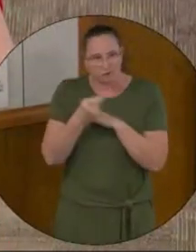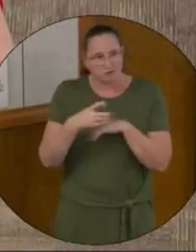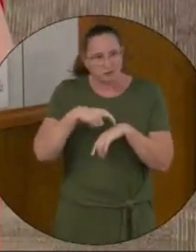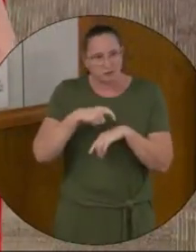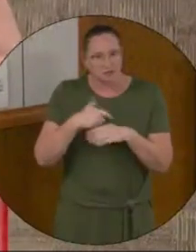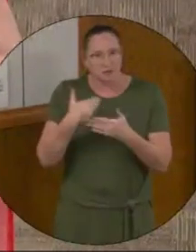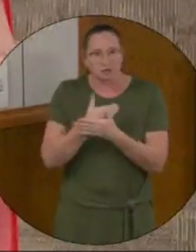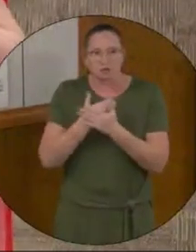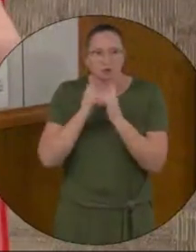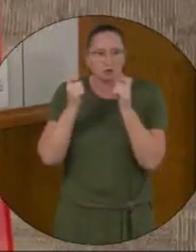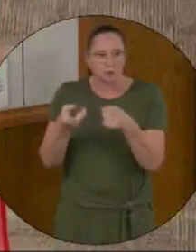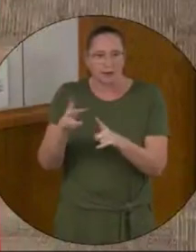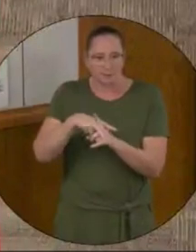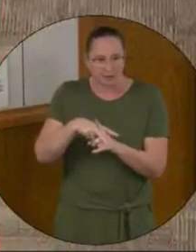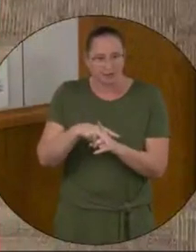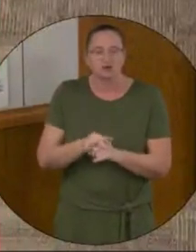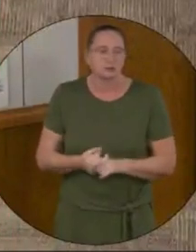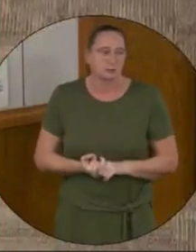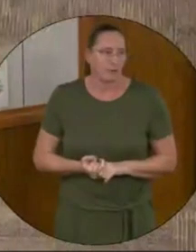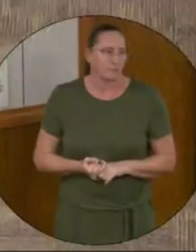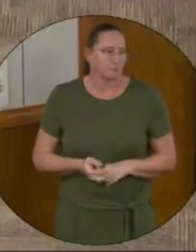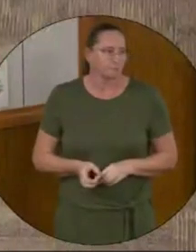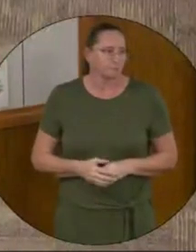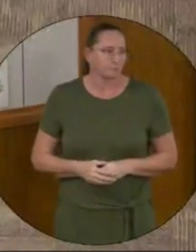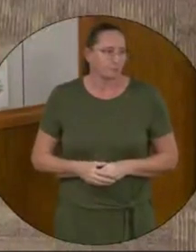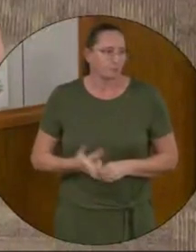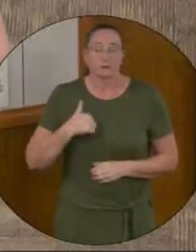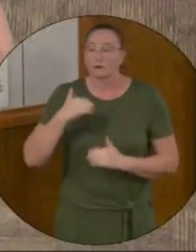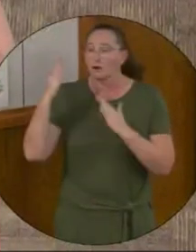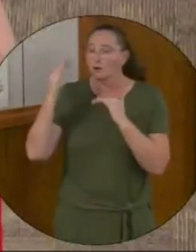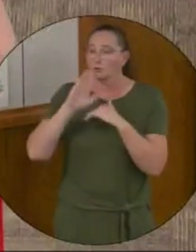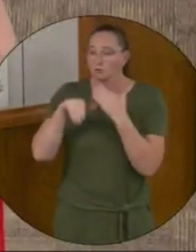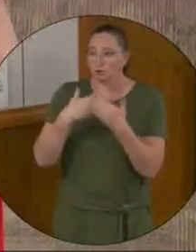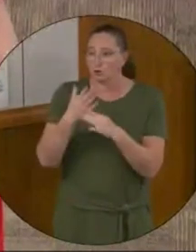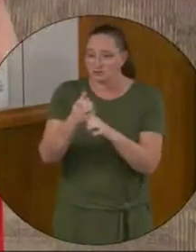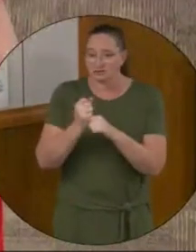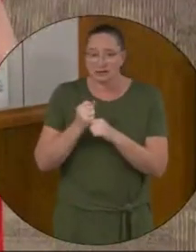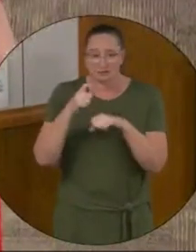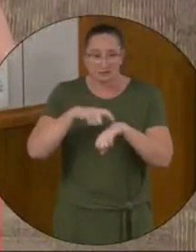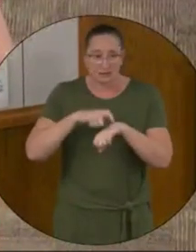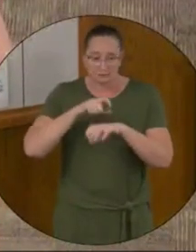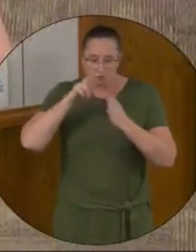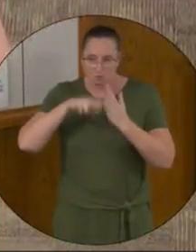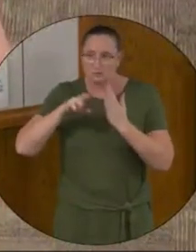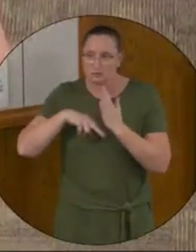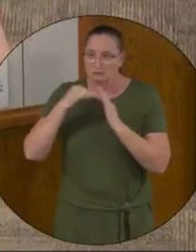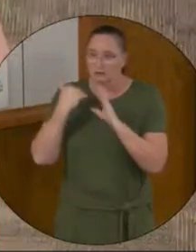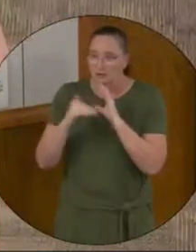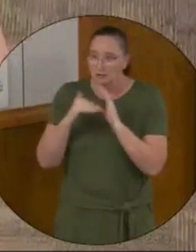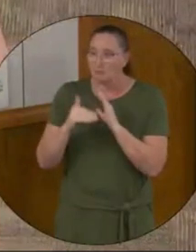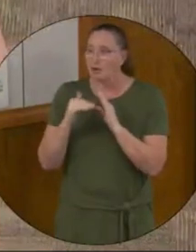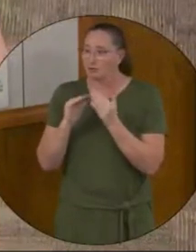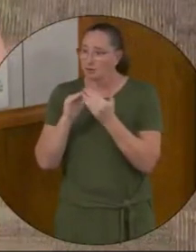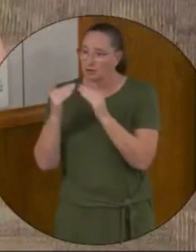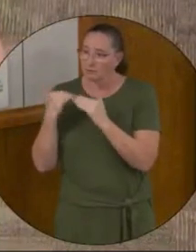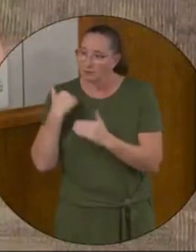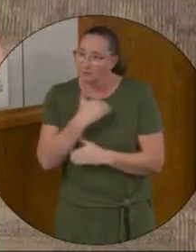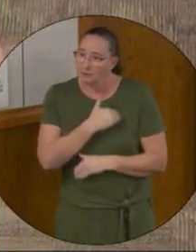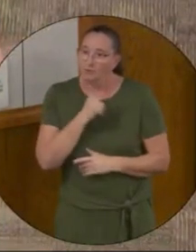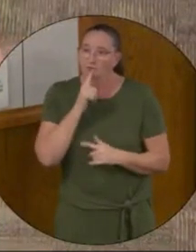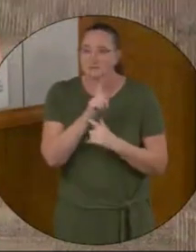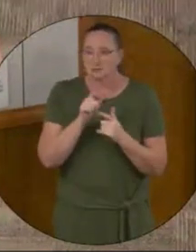new grant application. I hope you all take the time to read the email that a community member of North Las Vegas and a member of